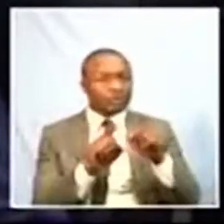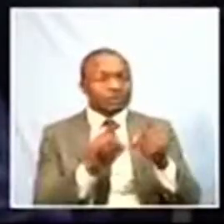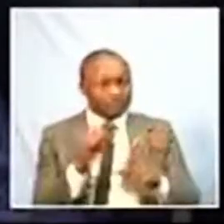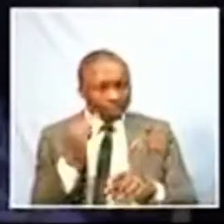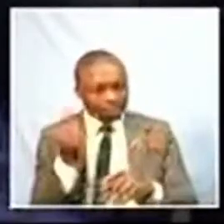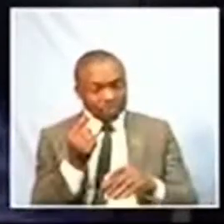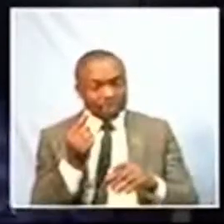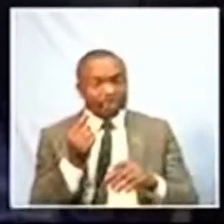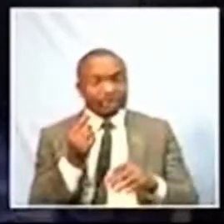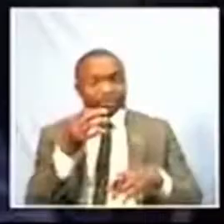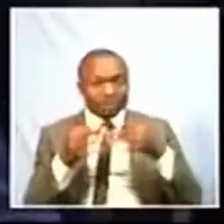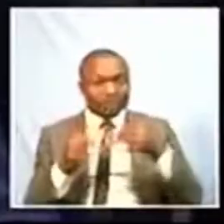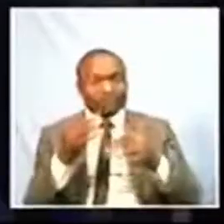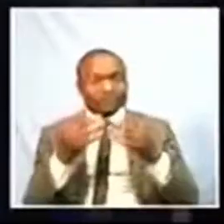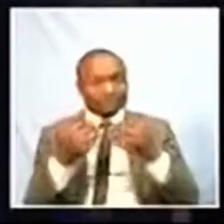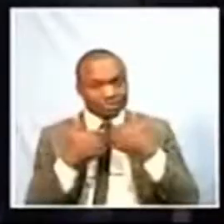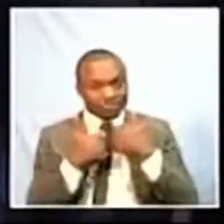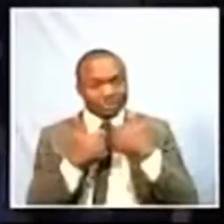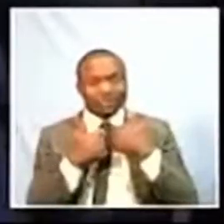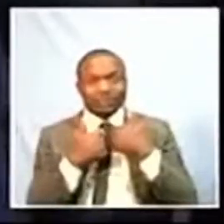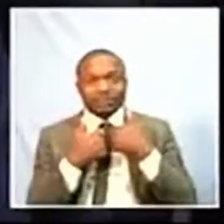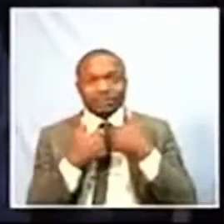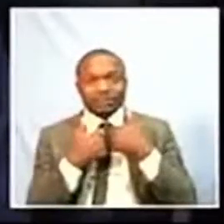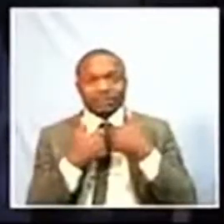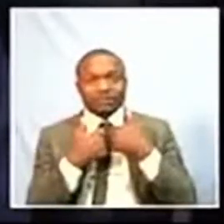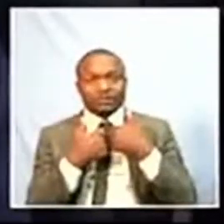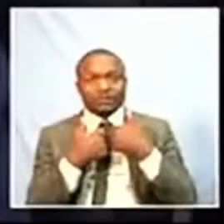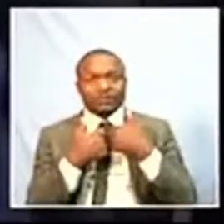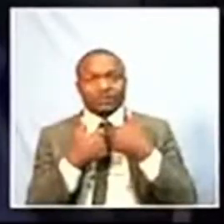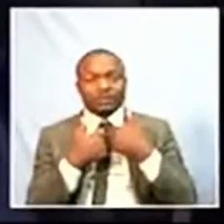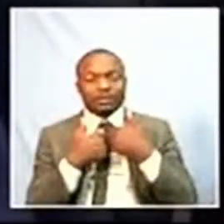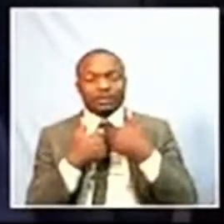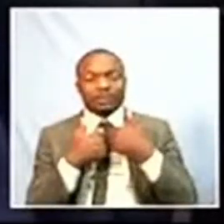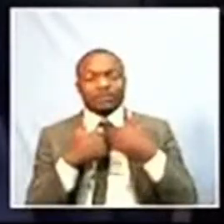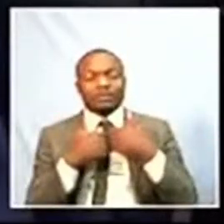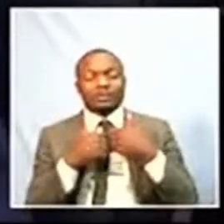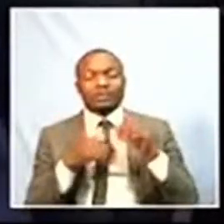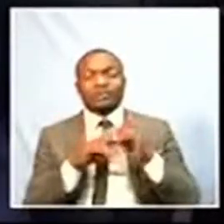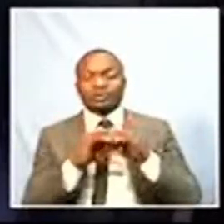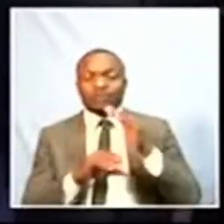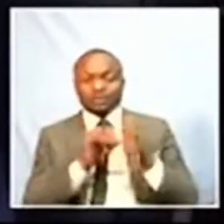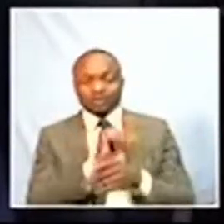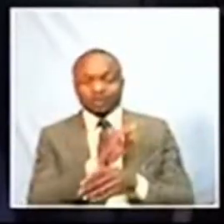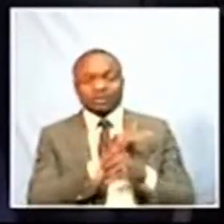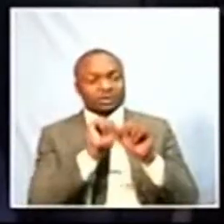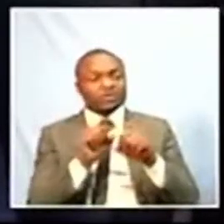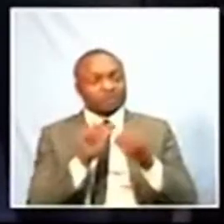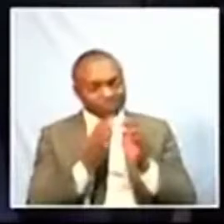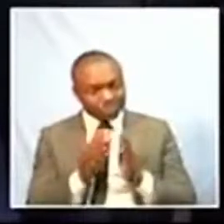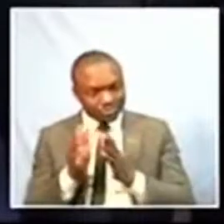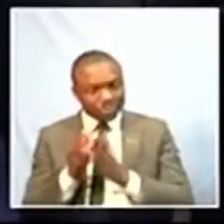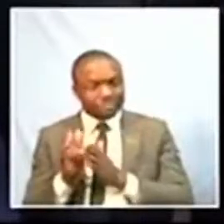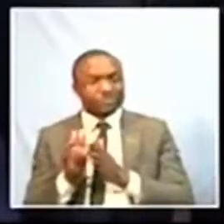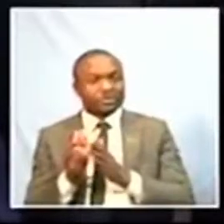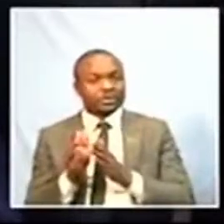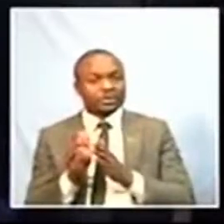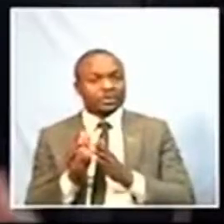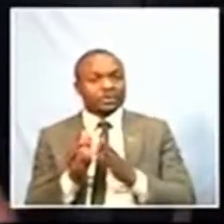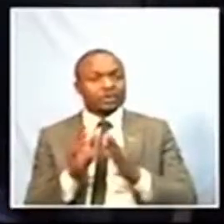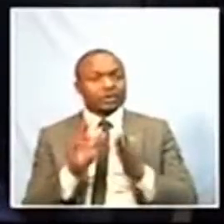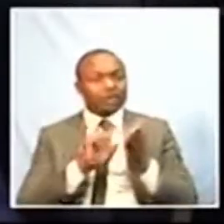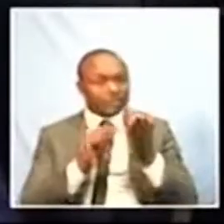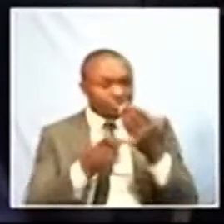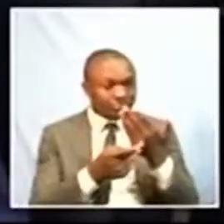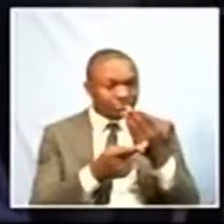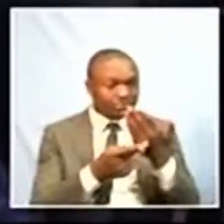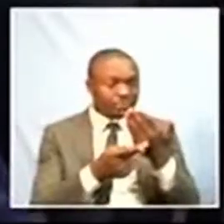can plan for periodic checks to avoid this poor workmanship and the cracking. So meaning all your projects